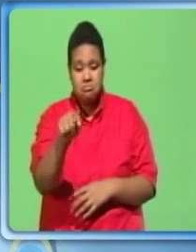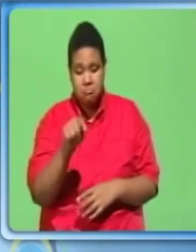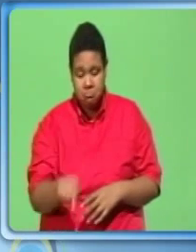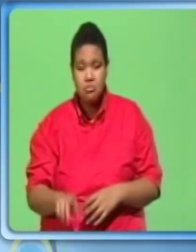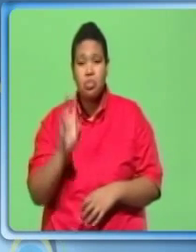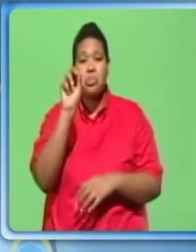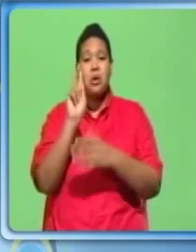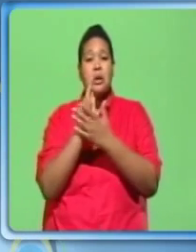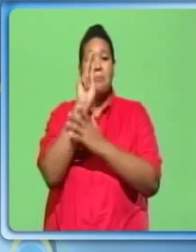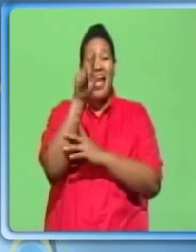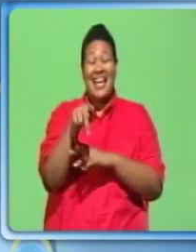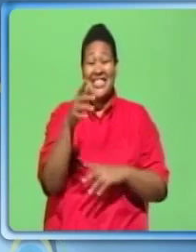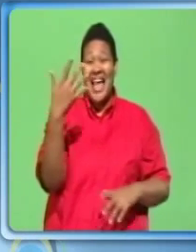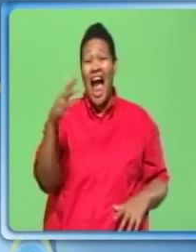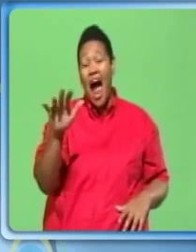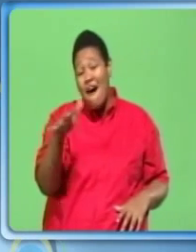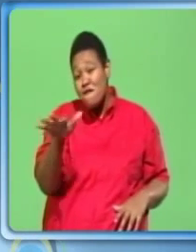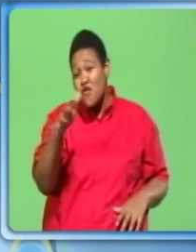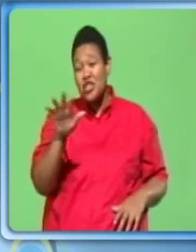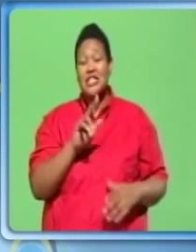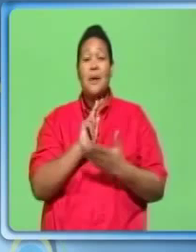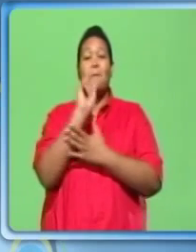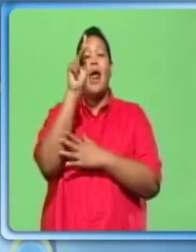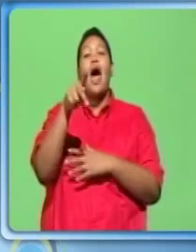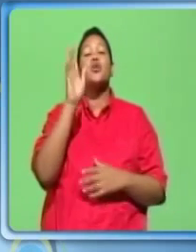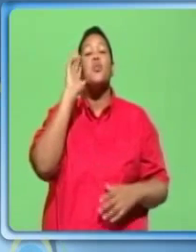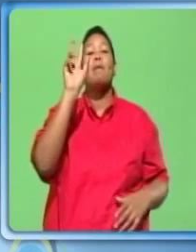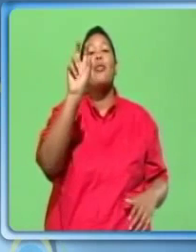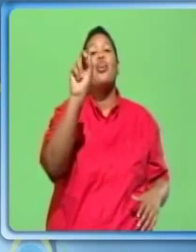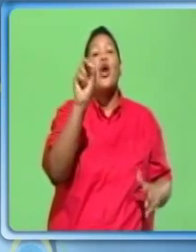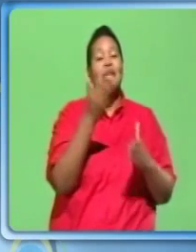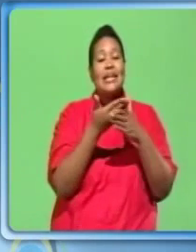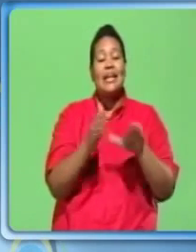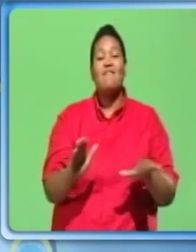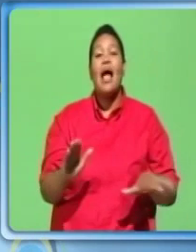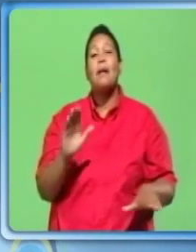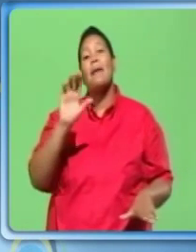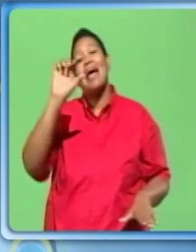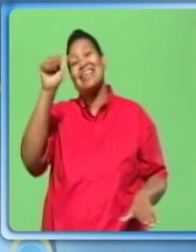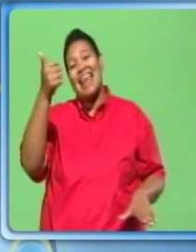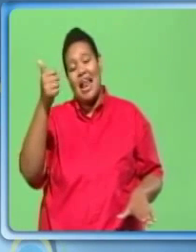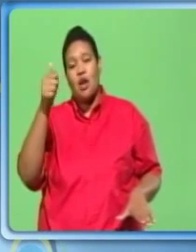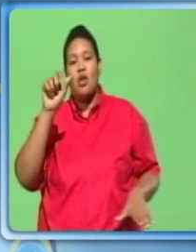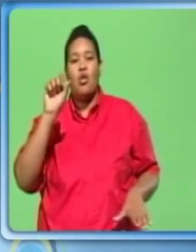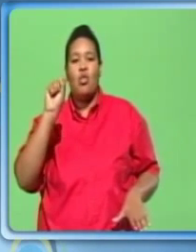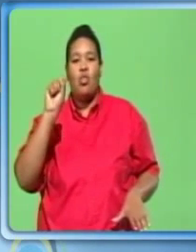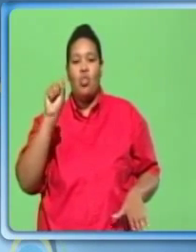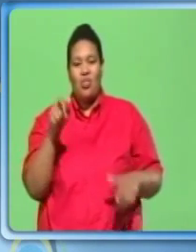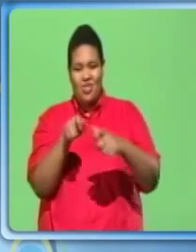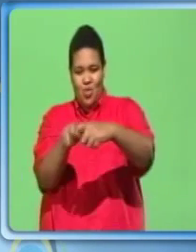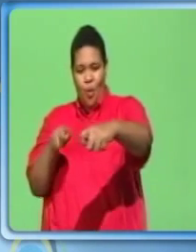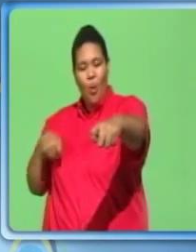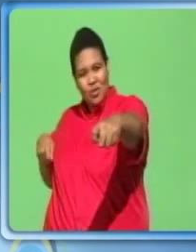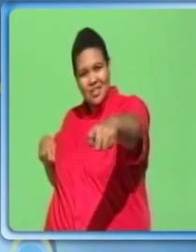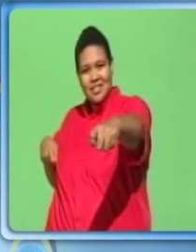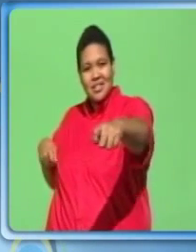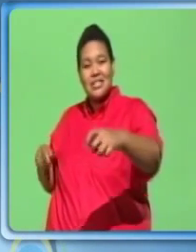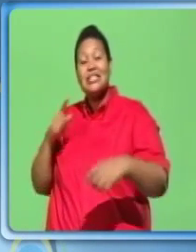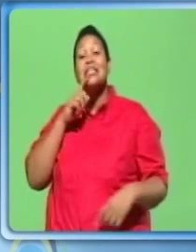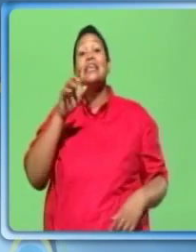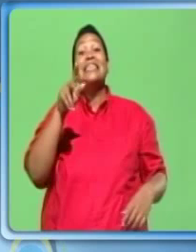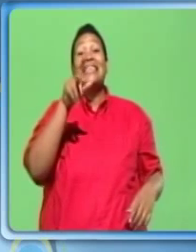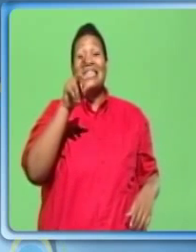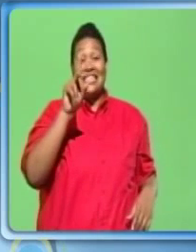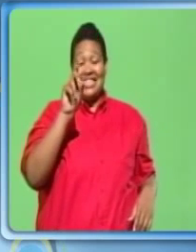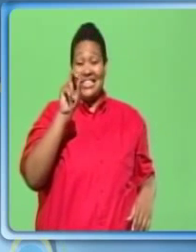The average of plants would be 30 divided by the 10 throws. The species density